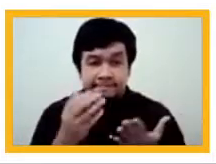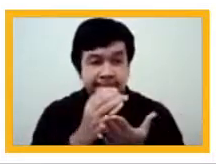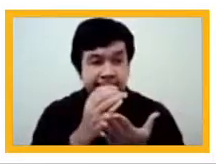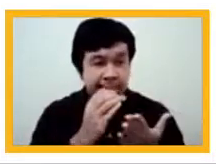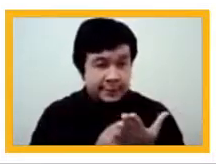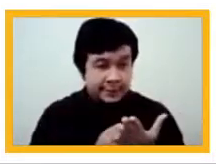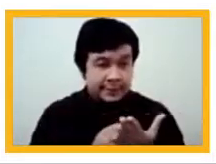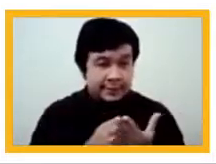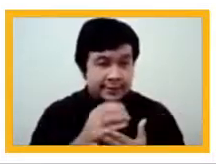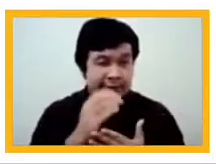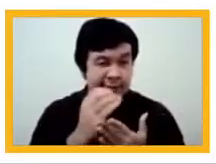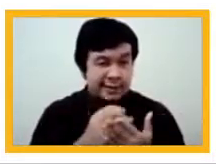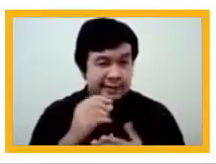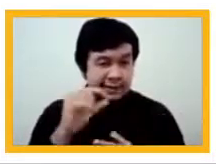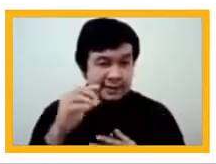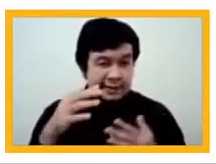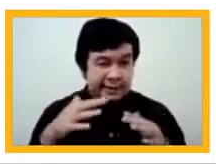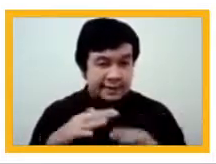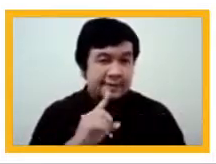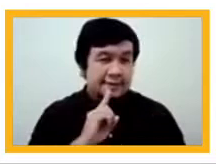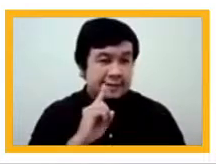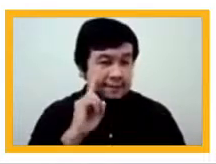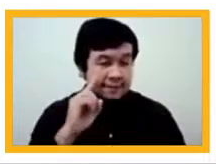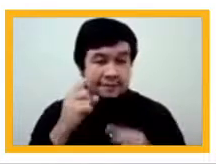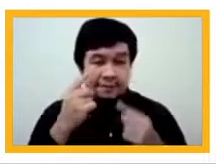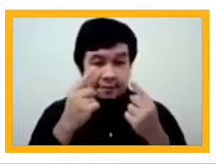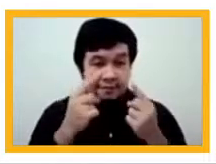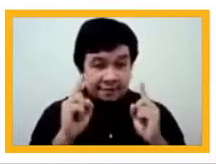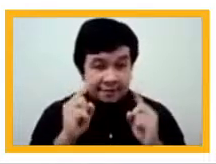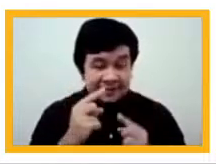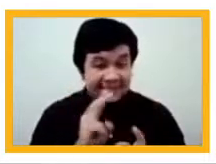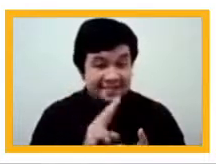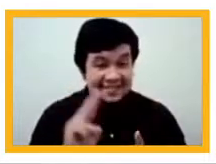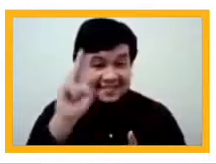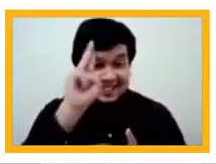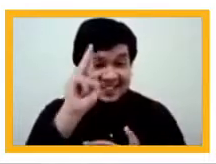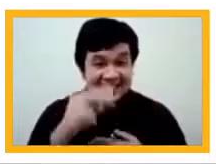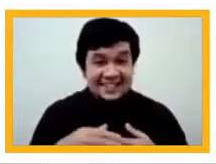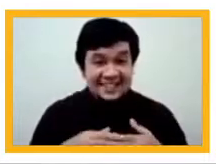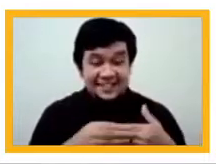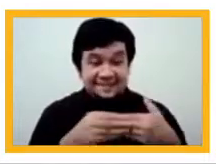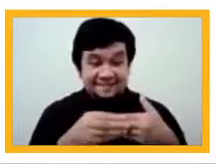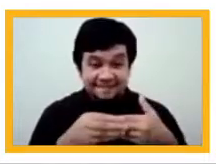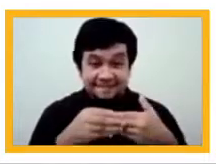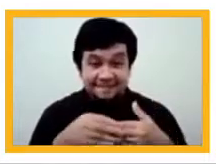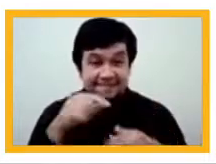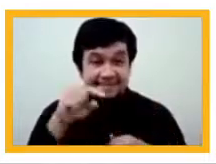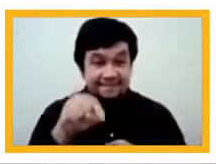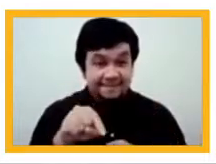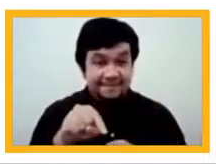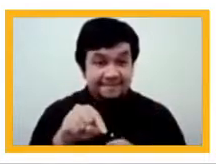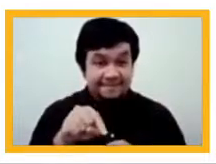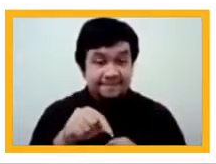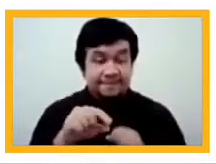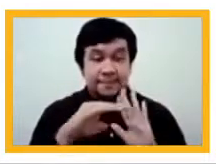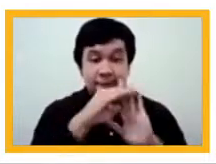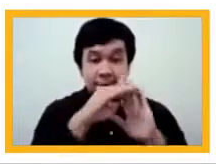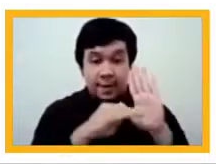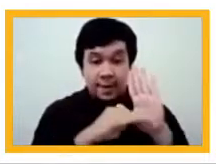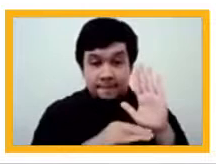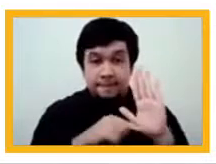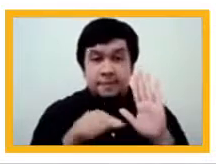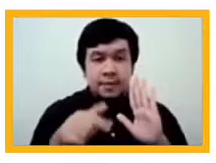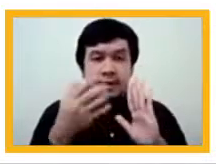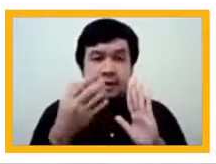So university must try to innovate their curriculum to adopt the open source software education and software